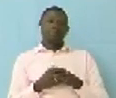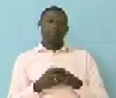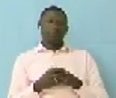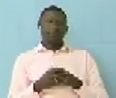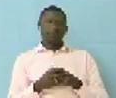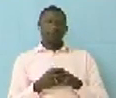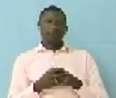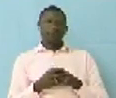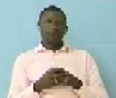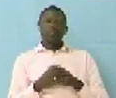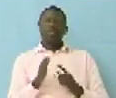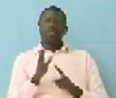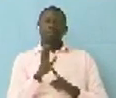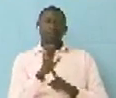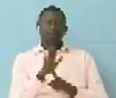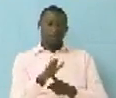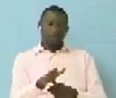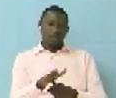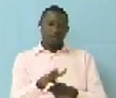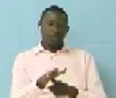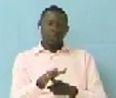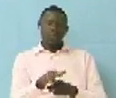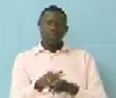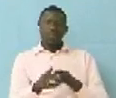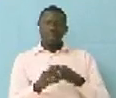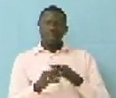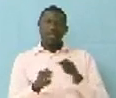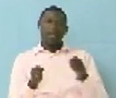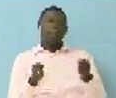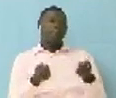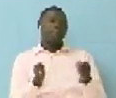It was like a machine